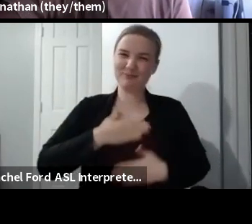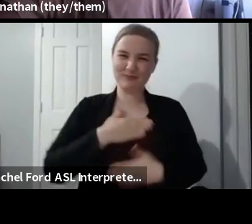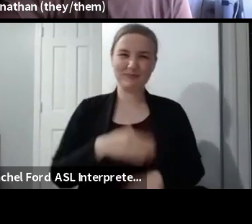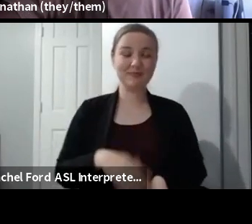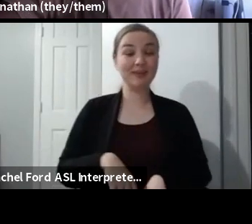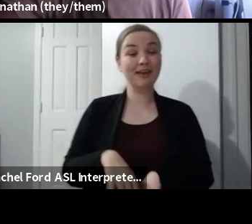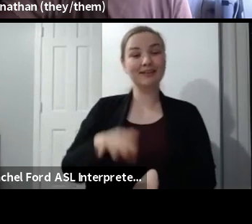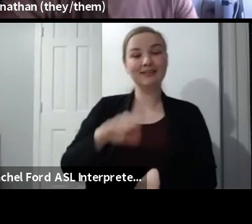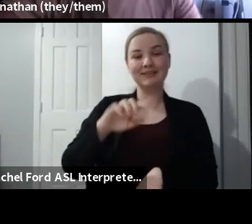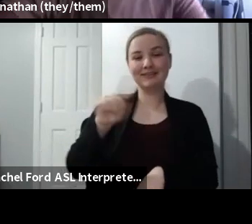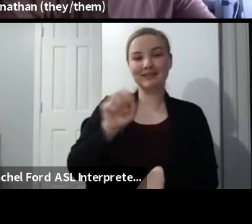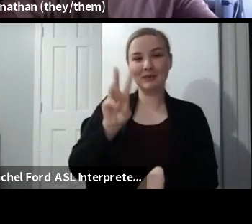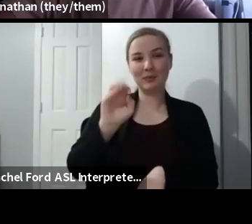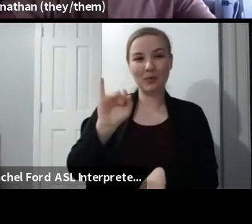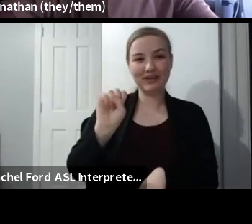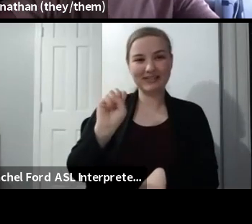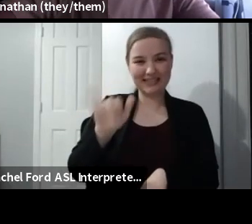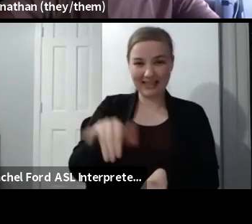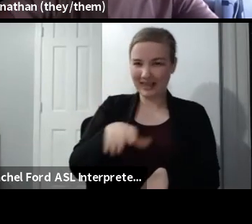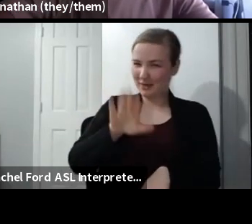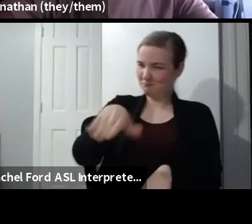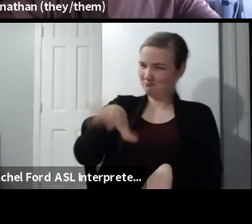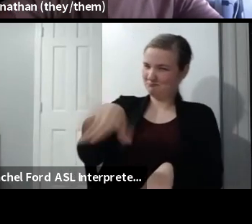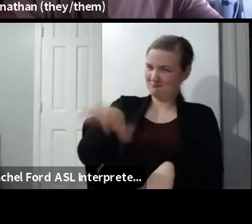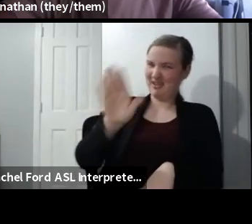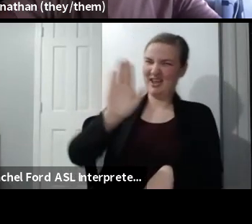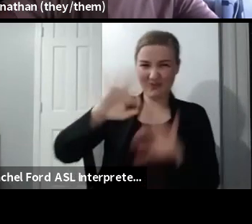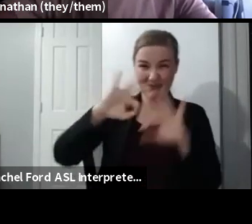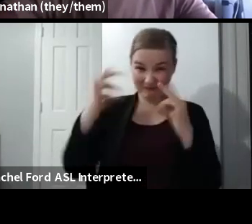Do y'all have it in your families?